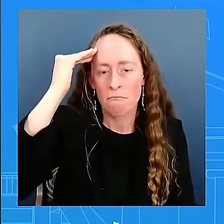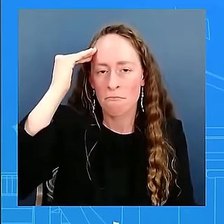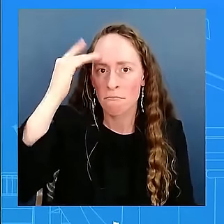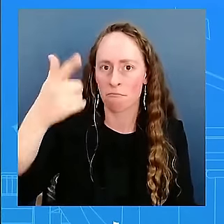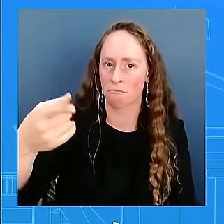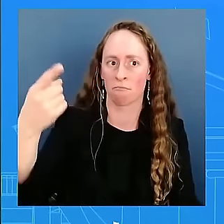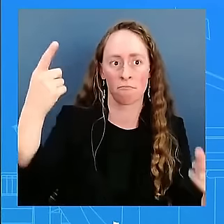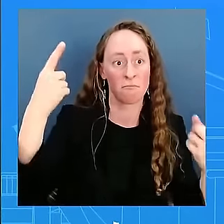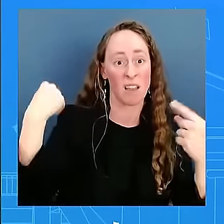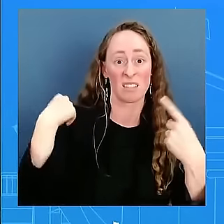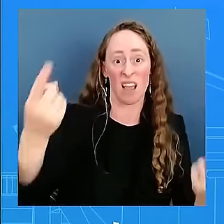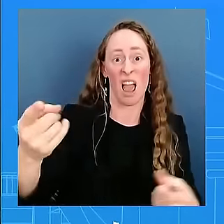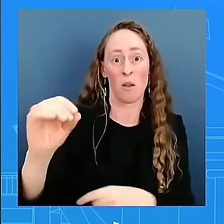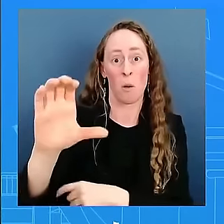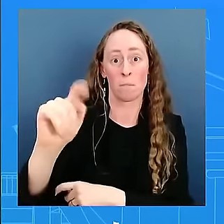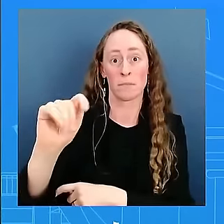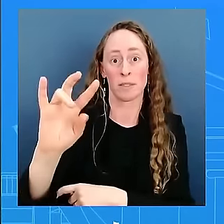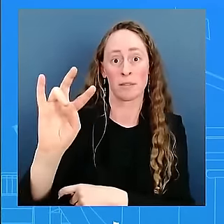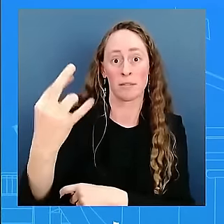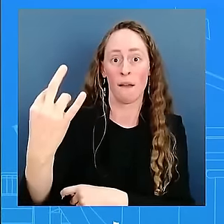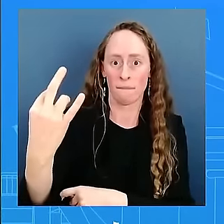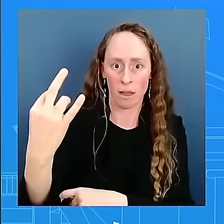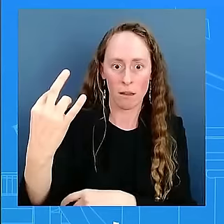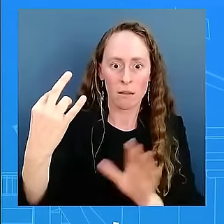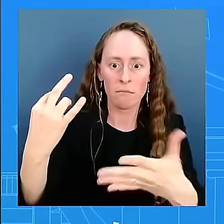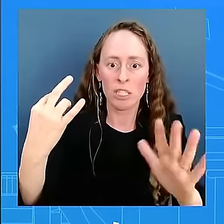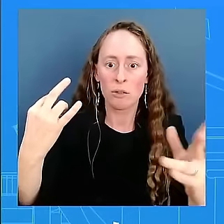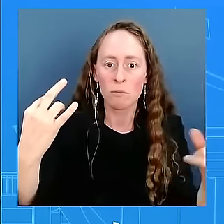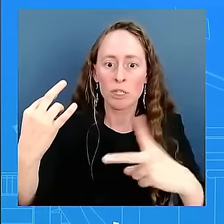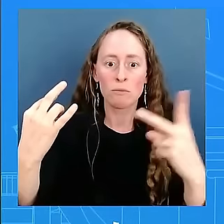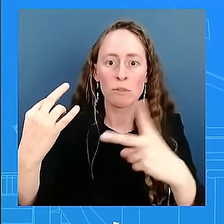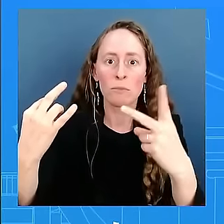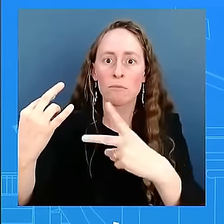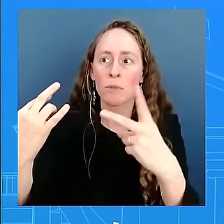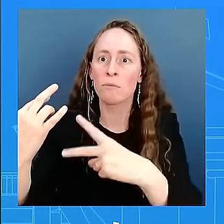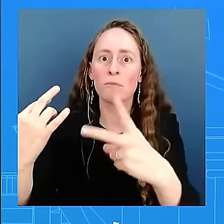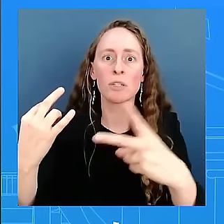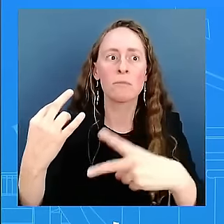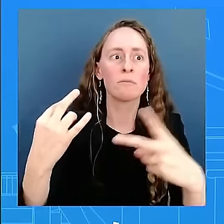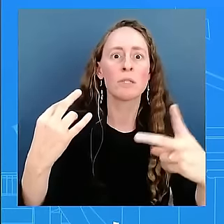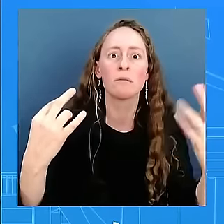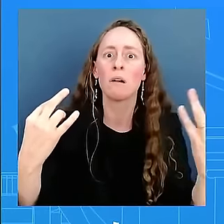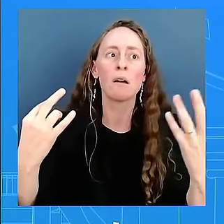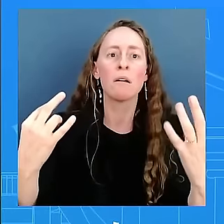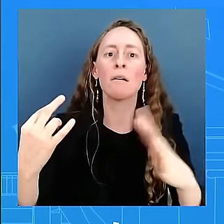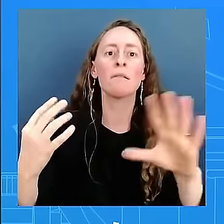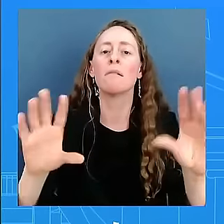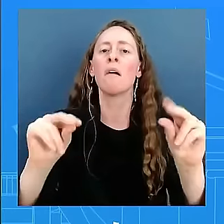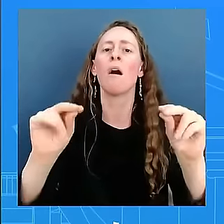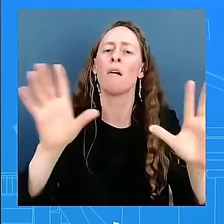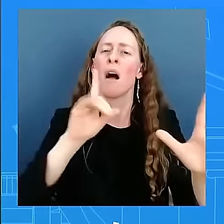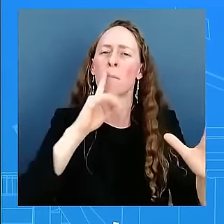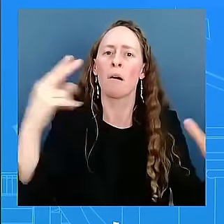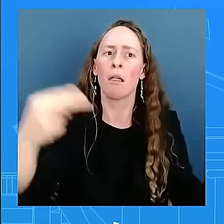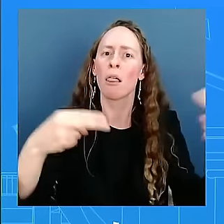There have been moments that have required intensive effort to keep a lid on